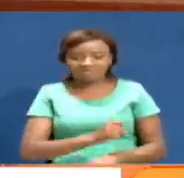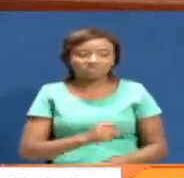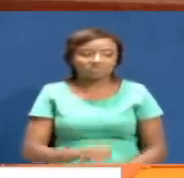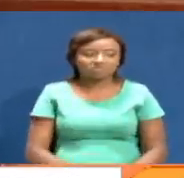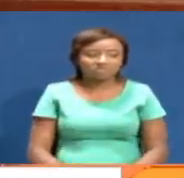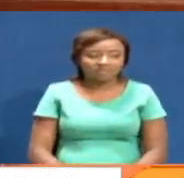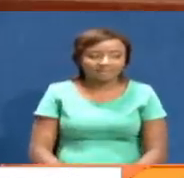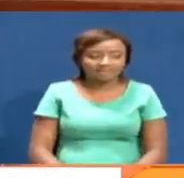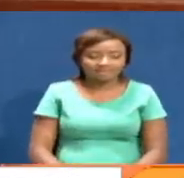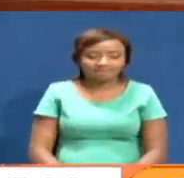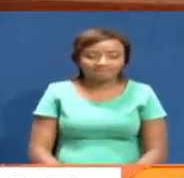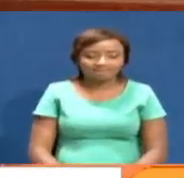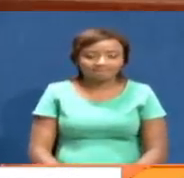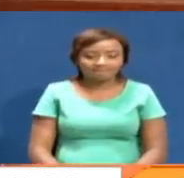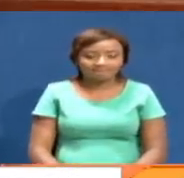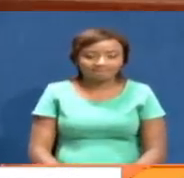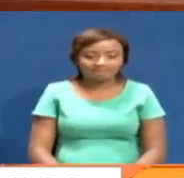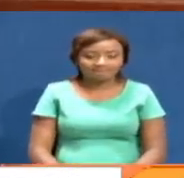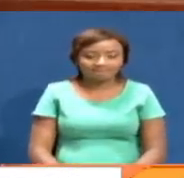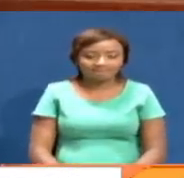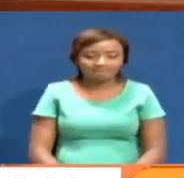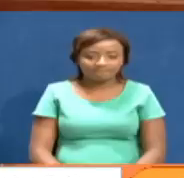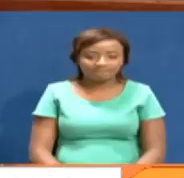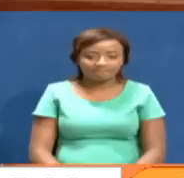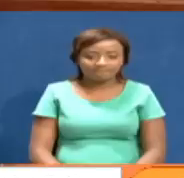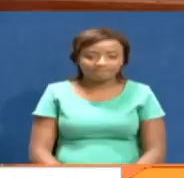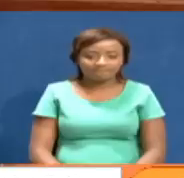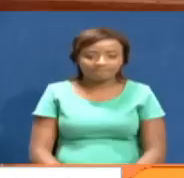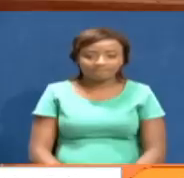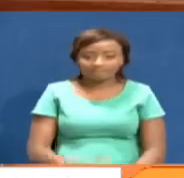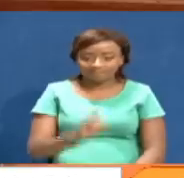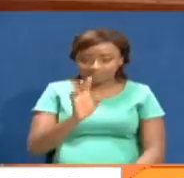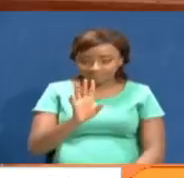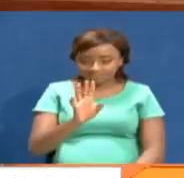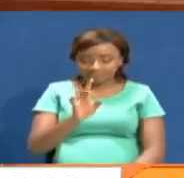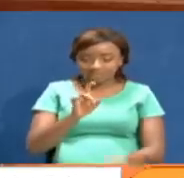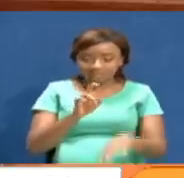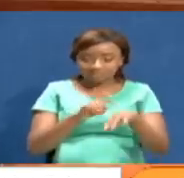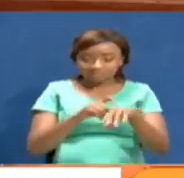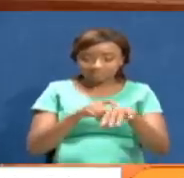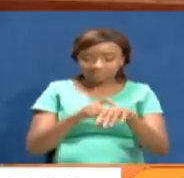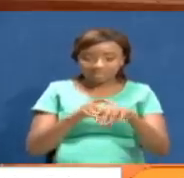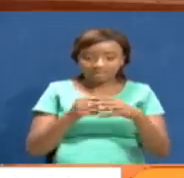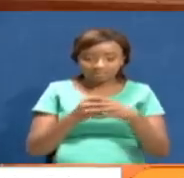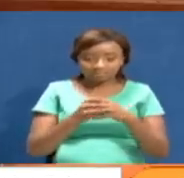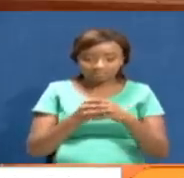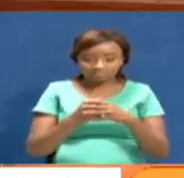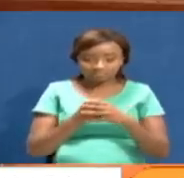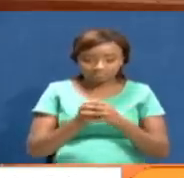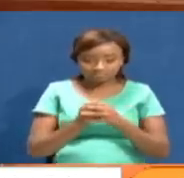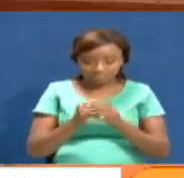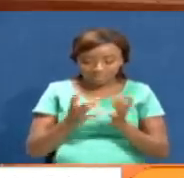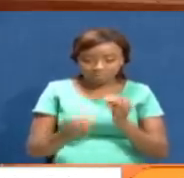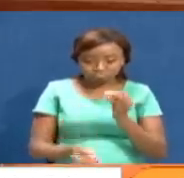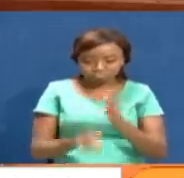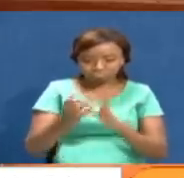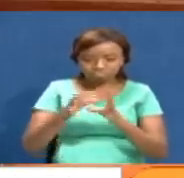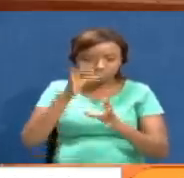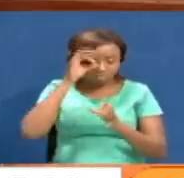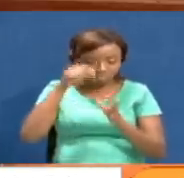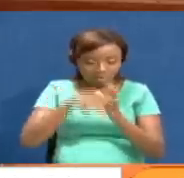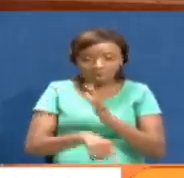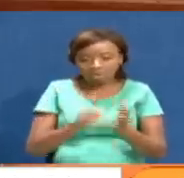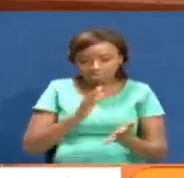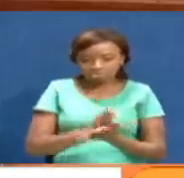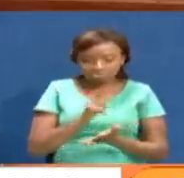275,000 cubic meters per day shortage. Jeff, by starting with these boreholes, they don't give